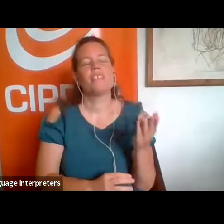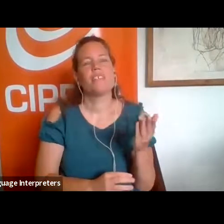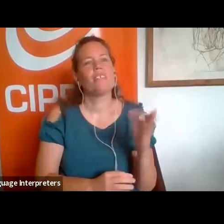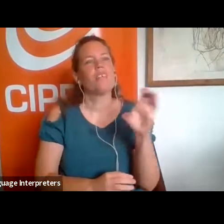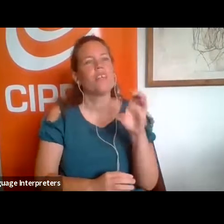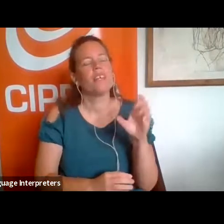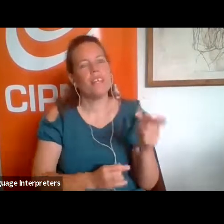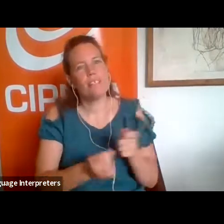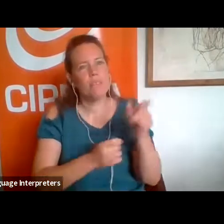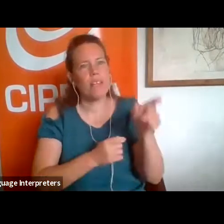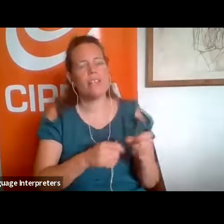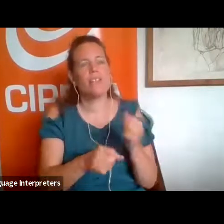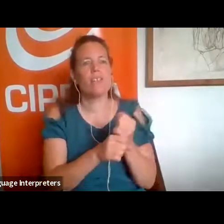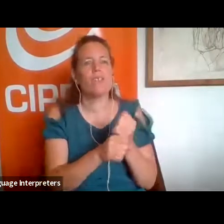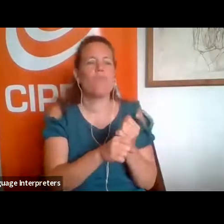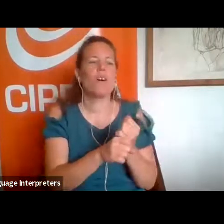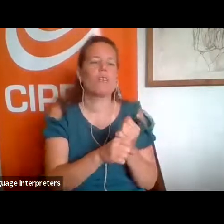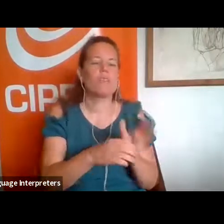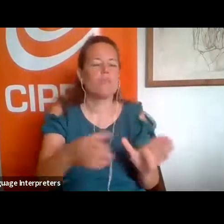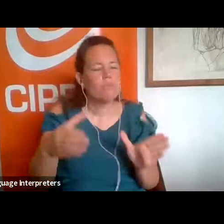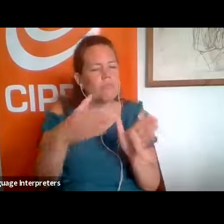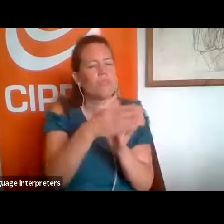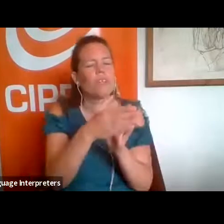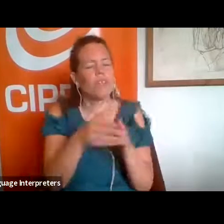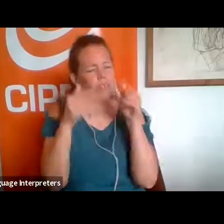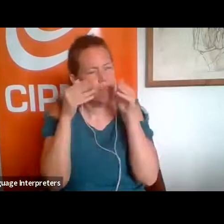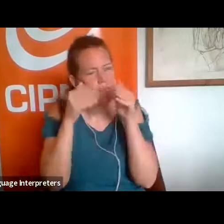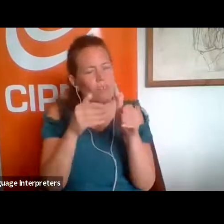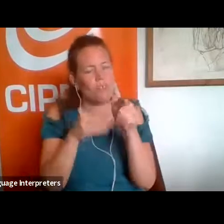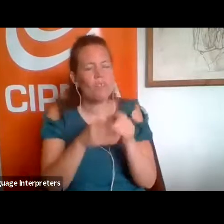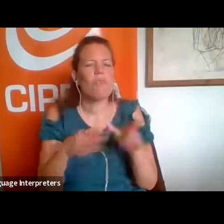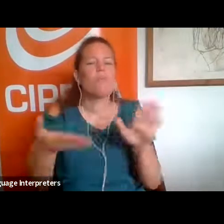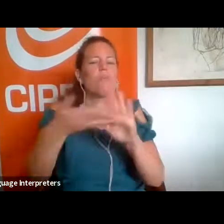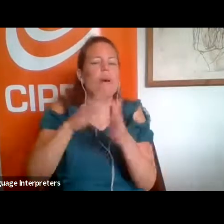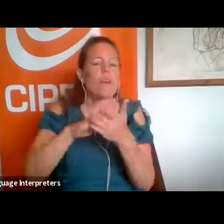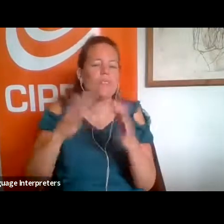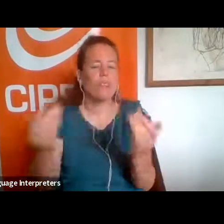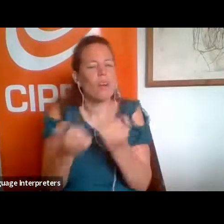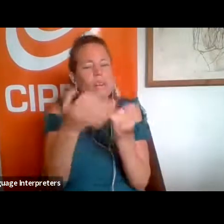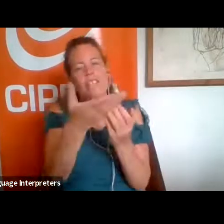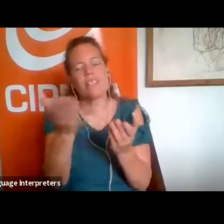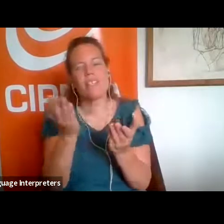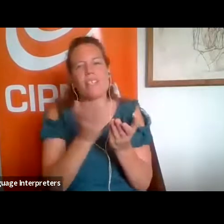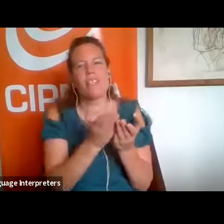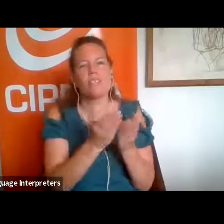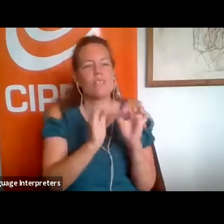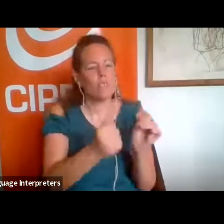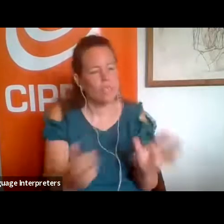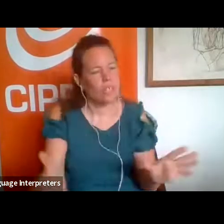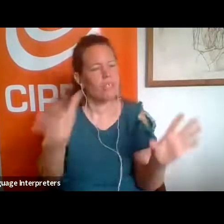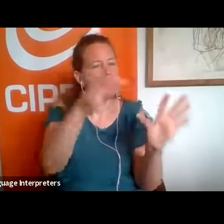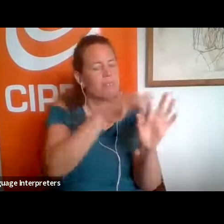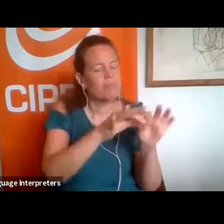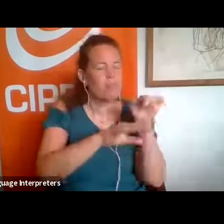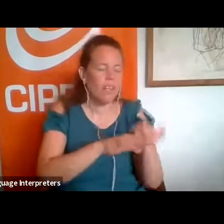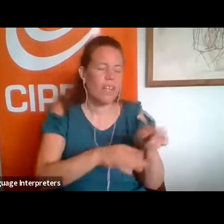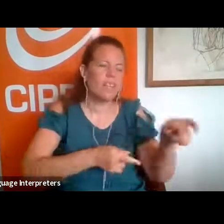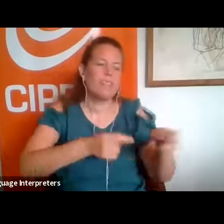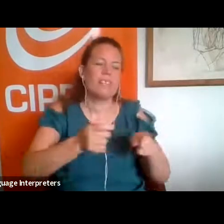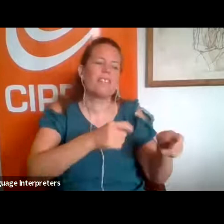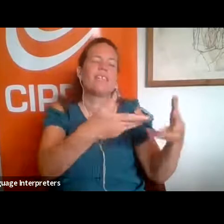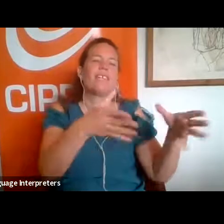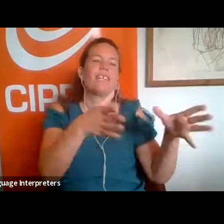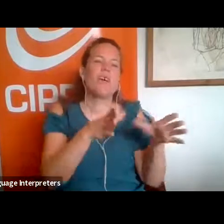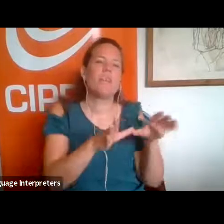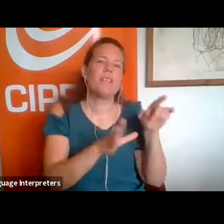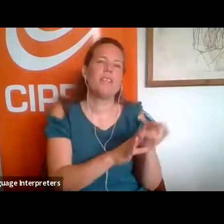works alongside dedicated officers from partner organizations. So you could sign up to be part of that steering committee